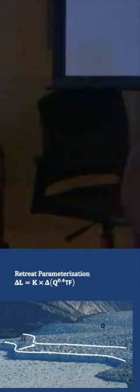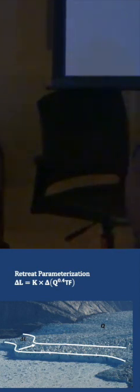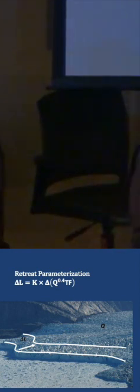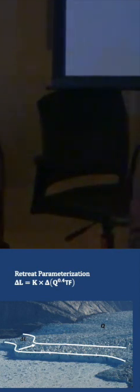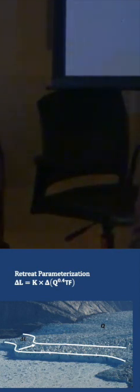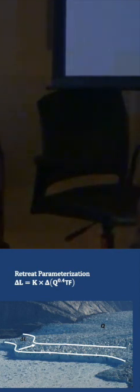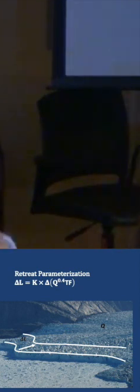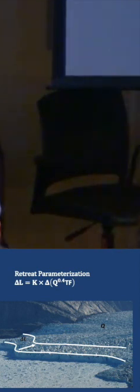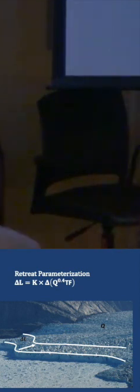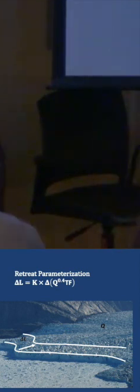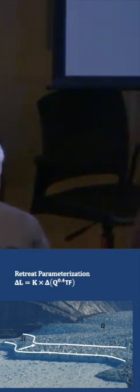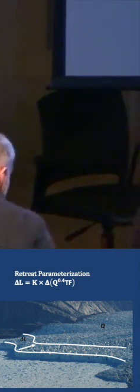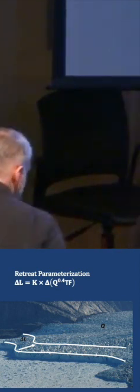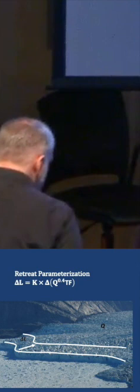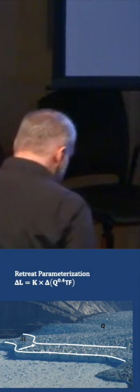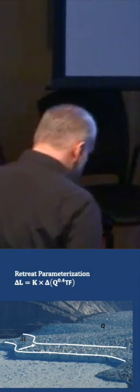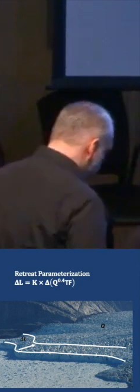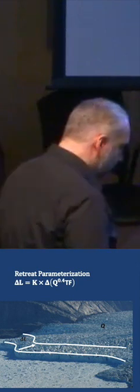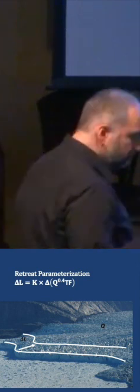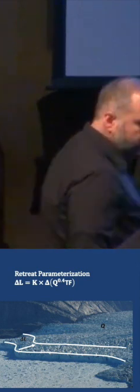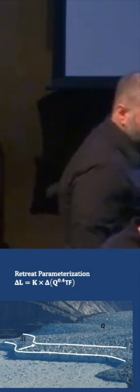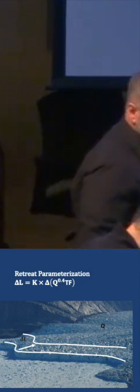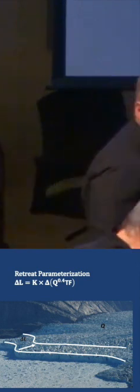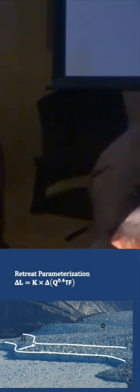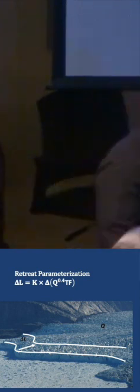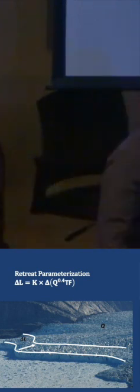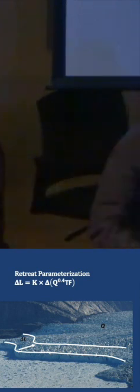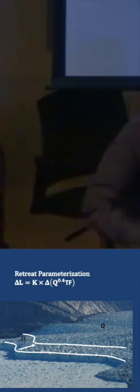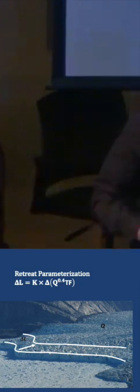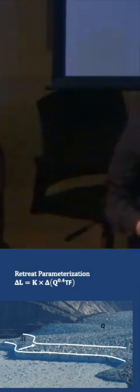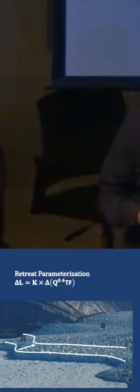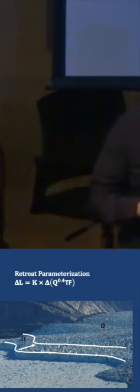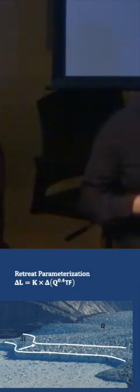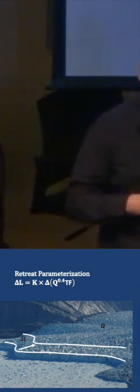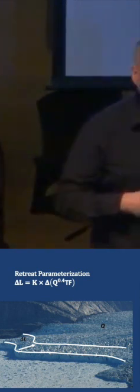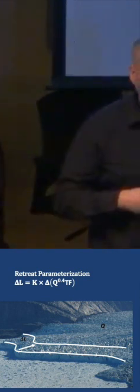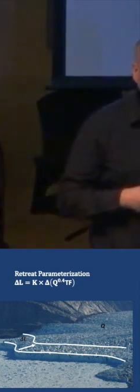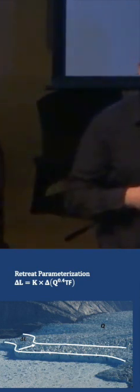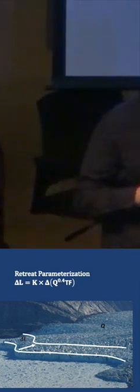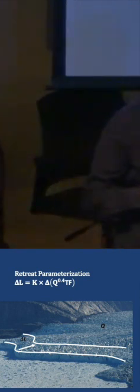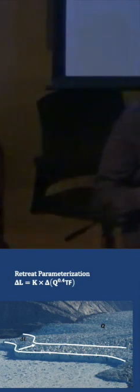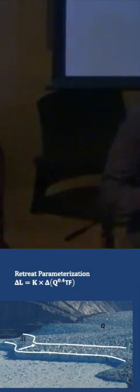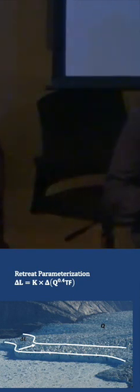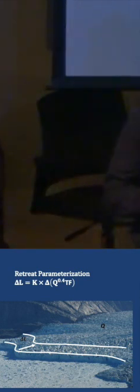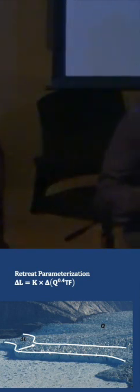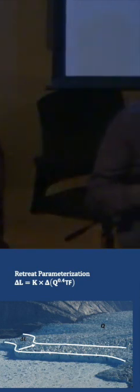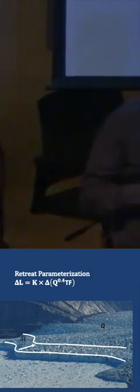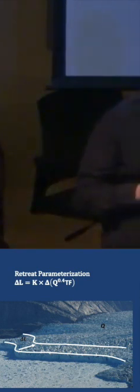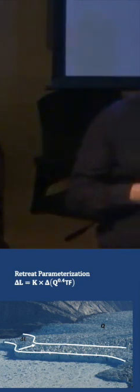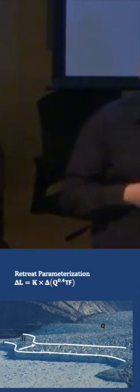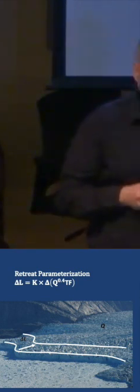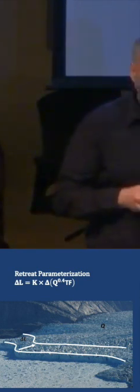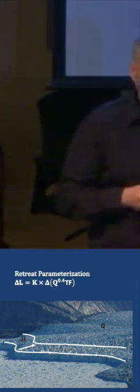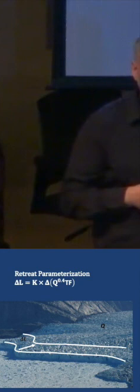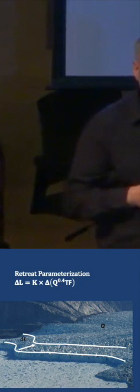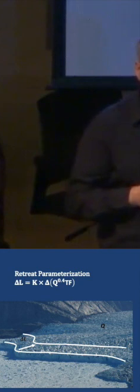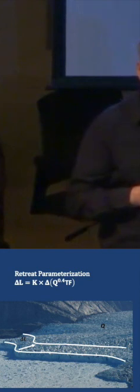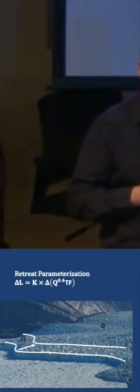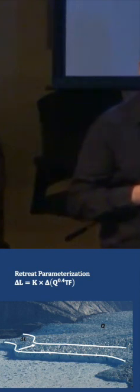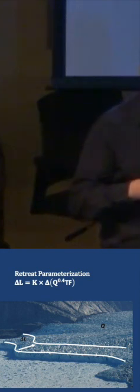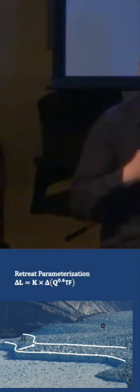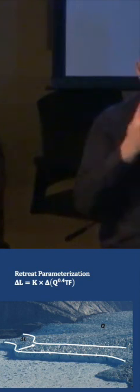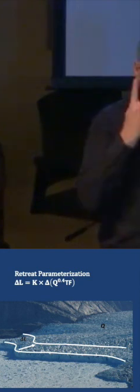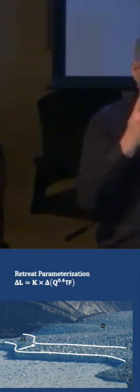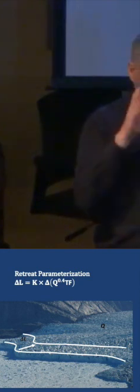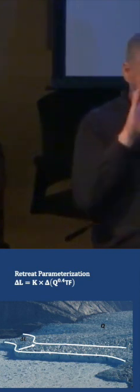bathymetry and so on into the fjords of Greenland. And the image of the right shows the creation of